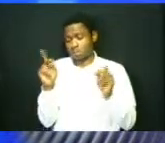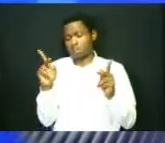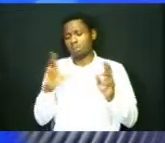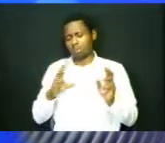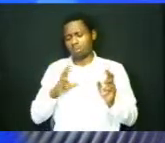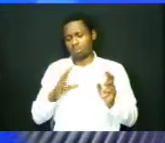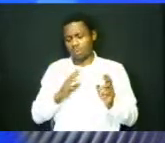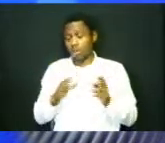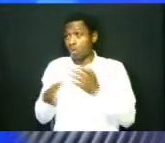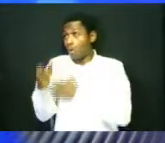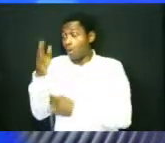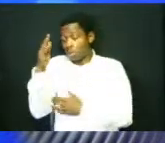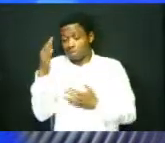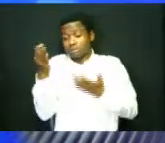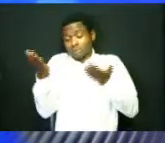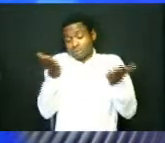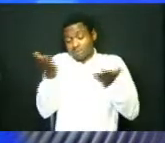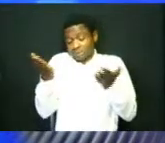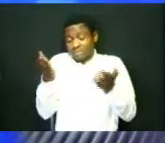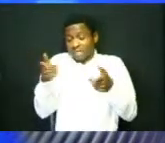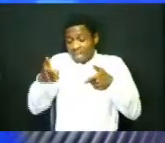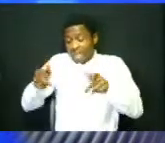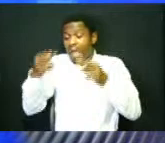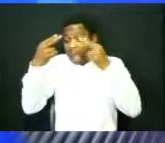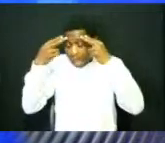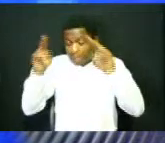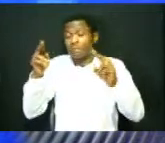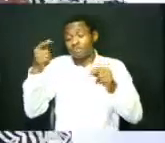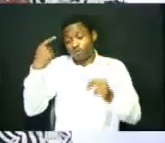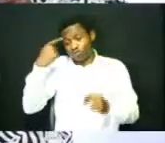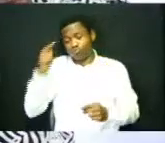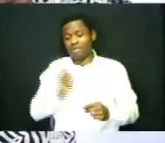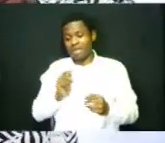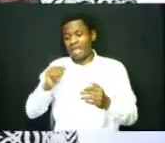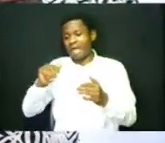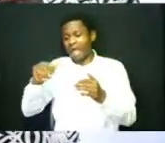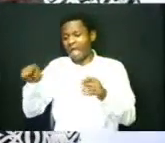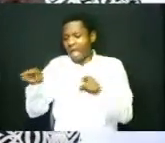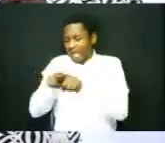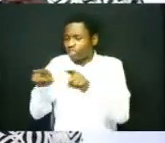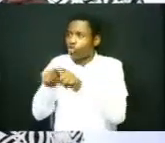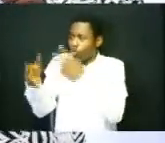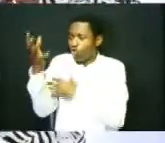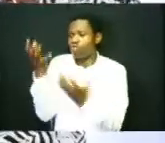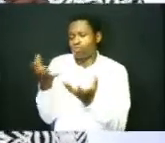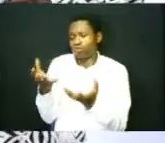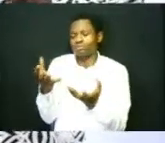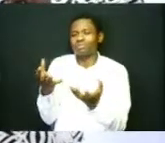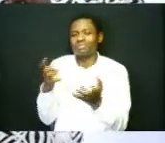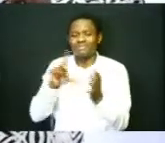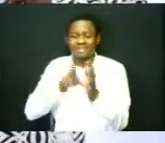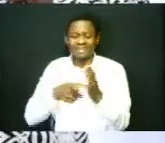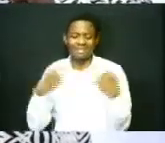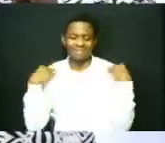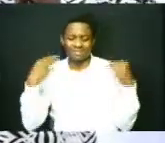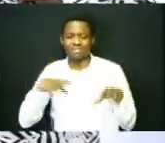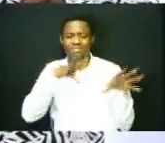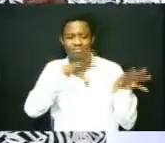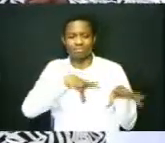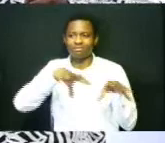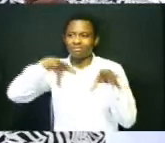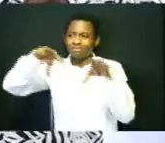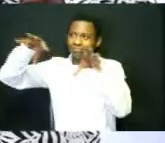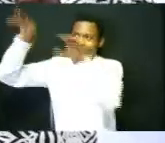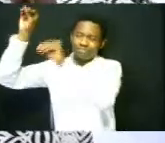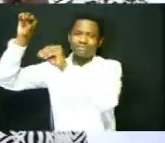me according to your word. And the angel departed from her. Anna Maria say, she, Ewurade afuna ne mi o, enye ma me se de